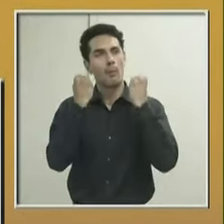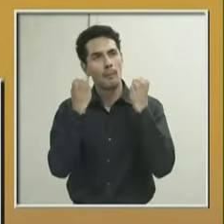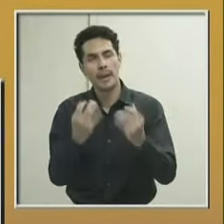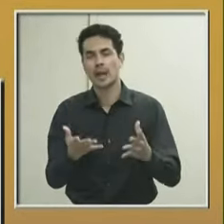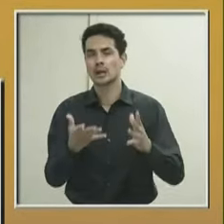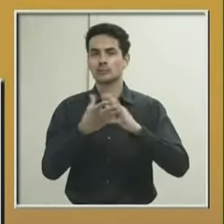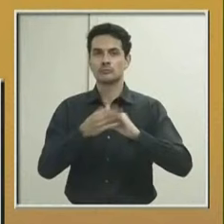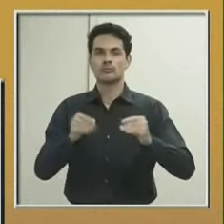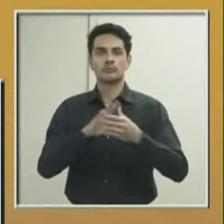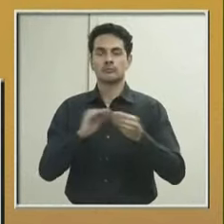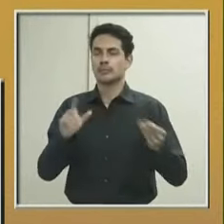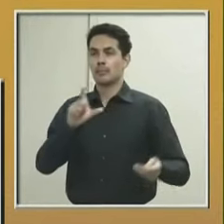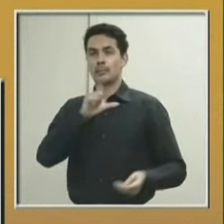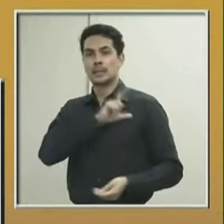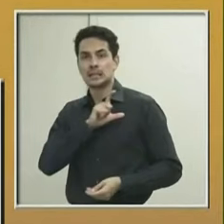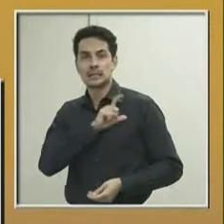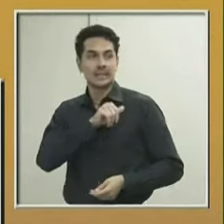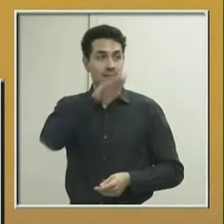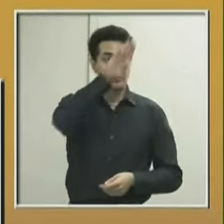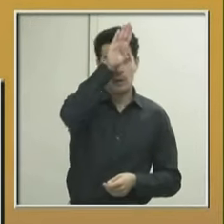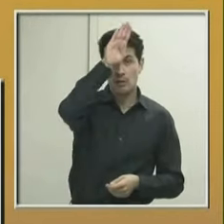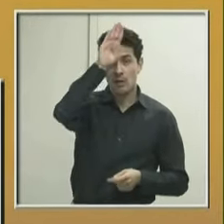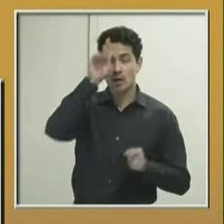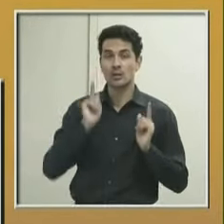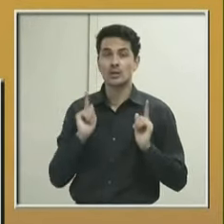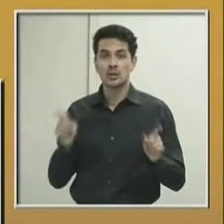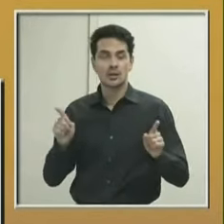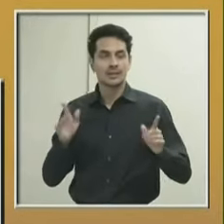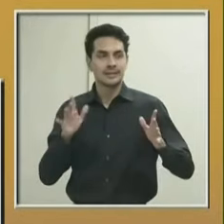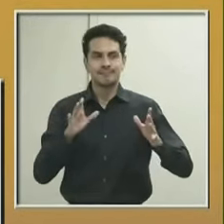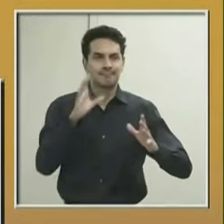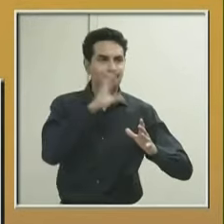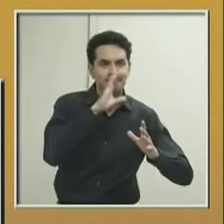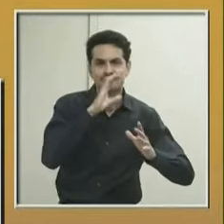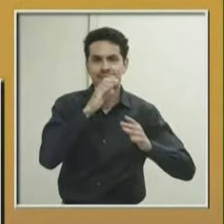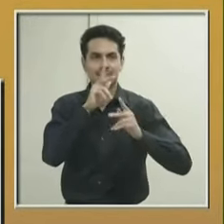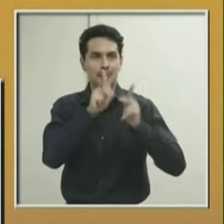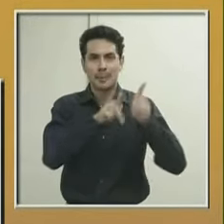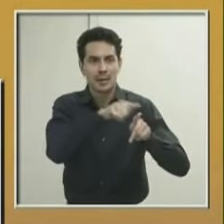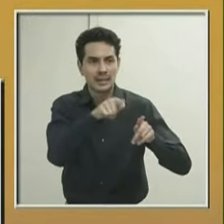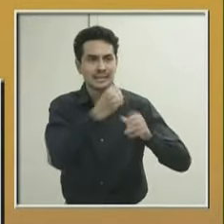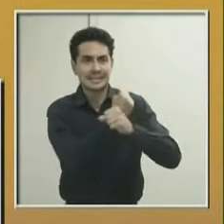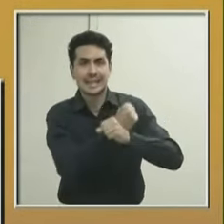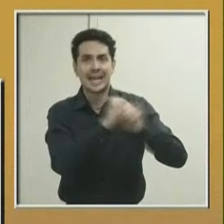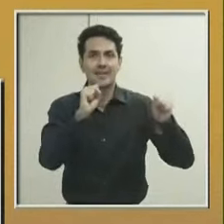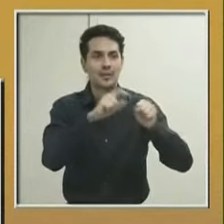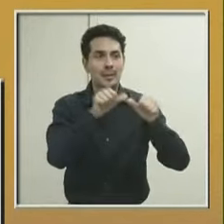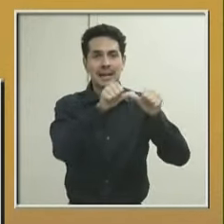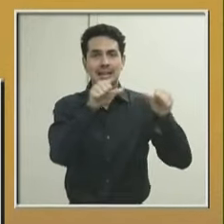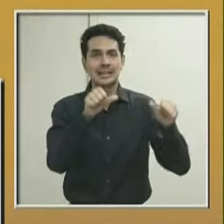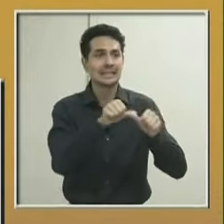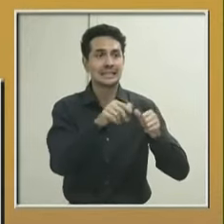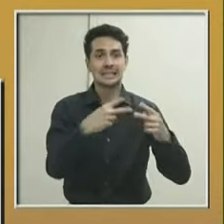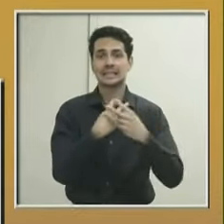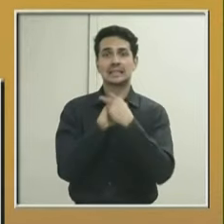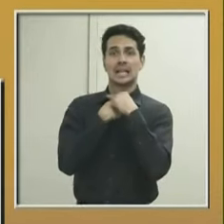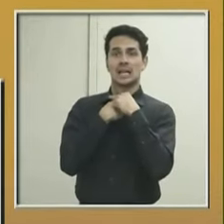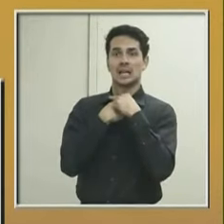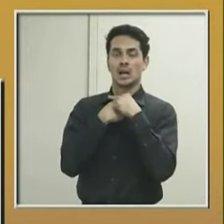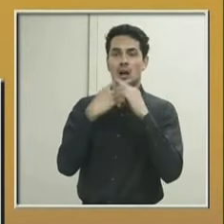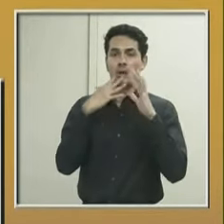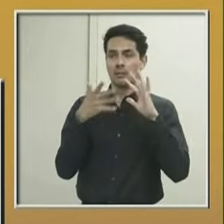both police and firefighters rescuing individuals from areas that they would have been in certain